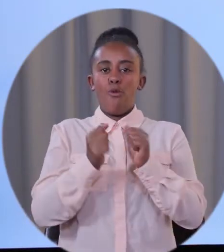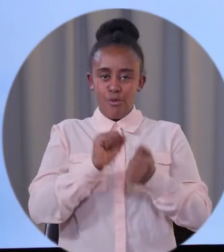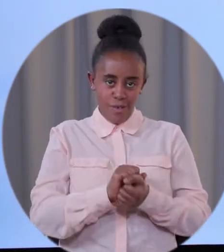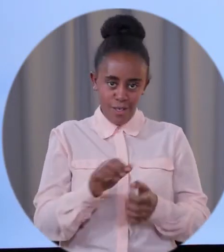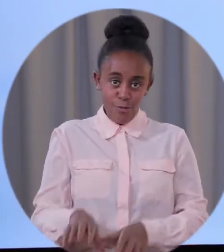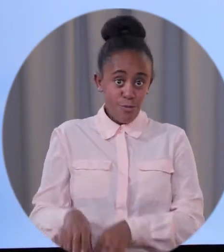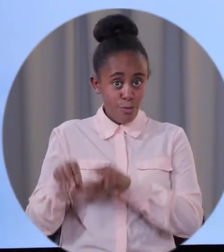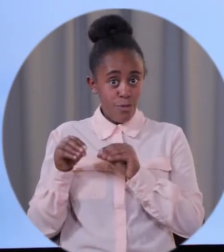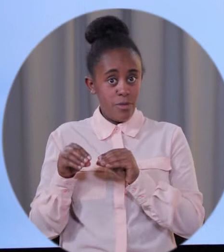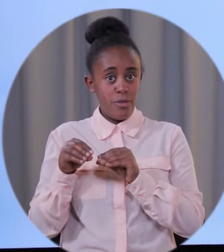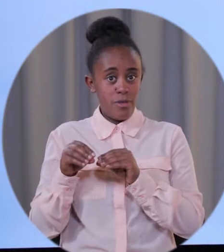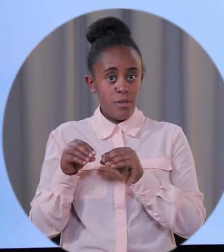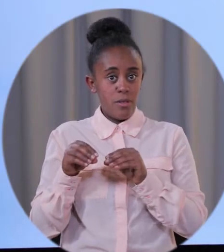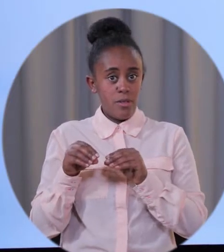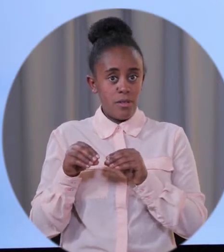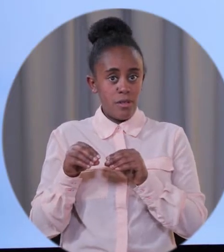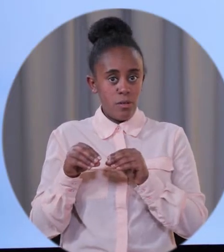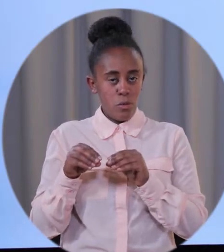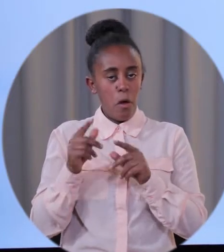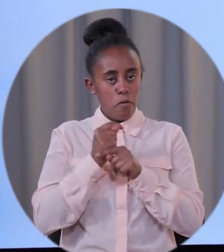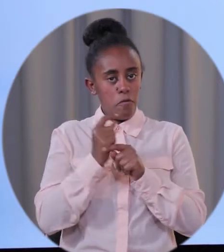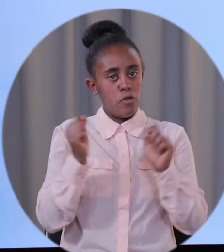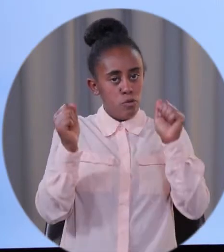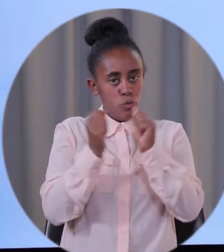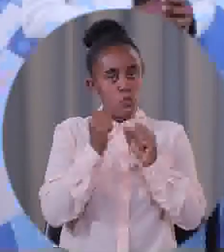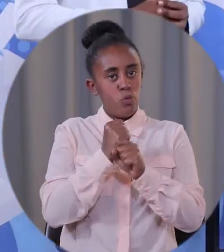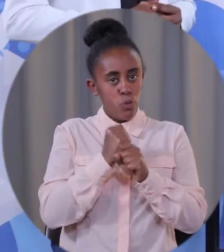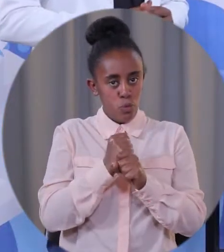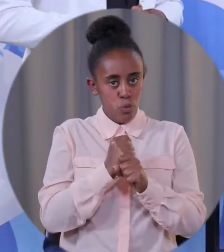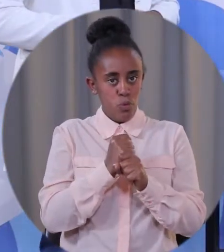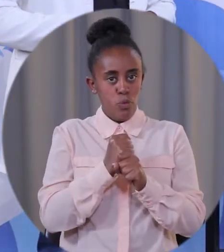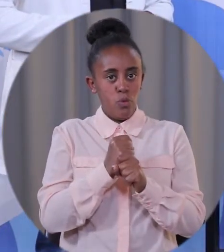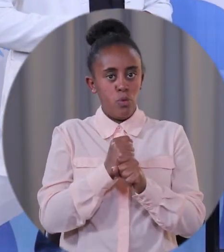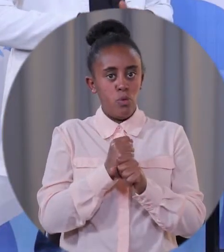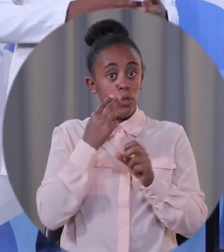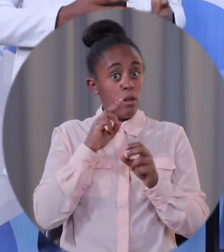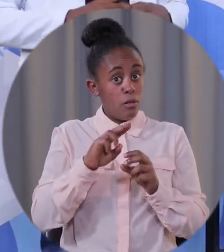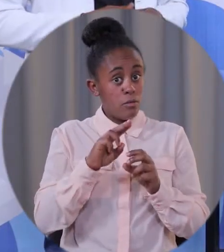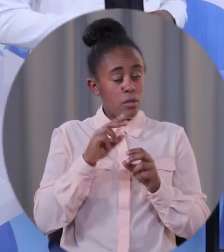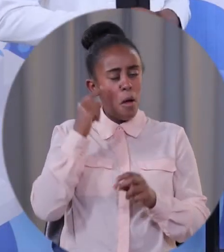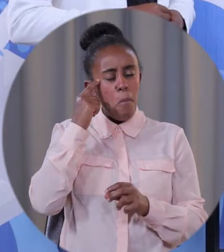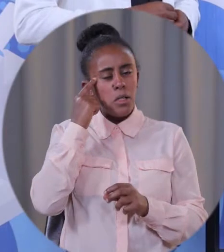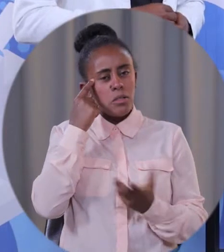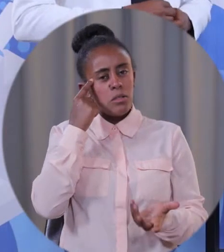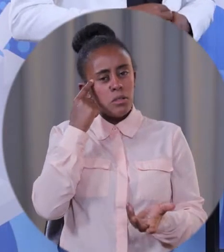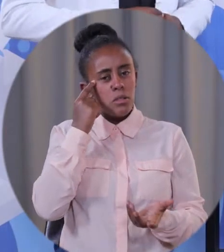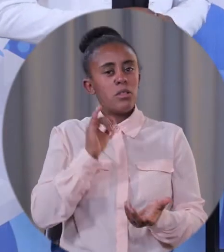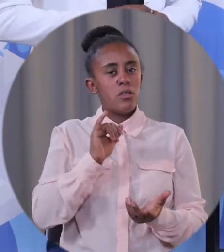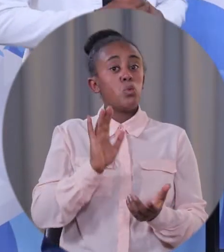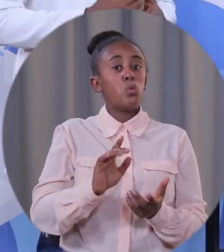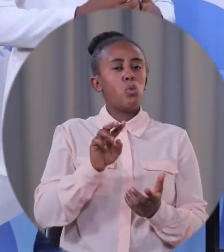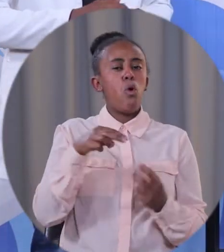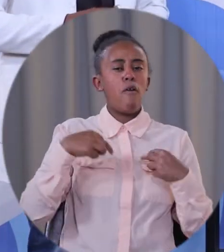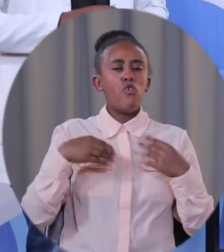Students, let me do the activity. Pay attention on the instruction. Imagine that you have